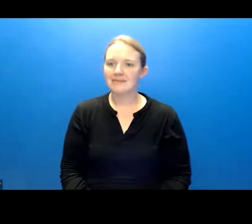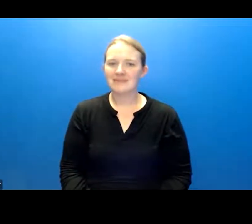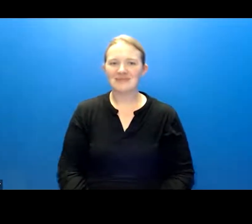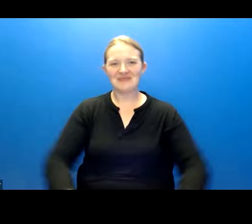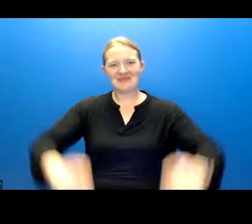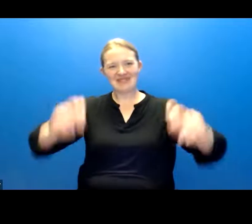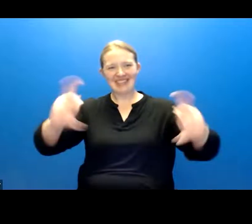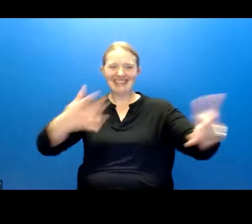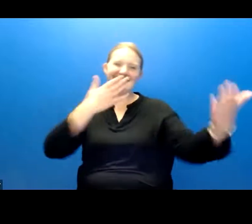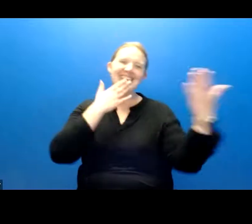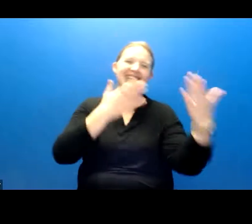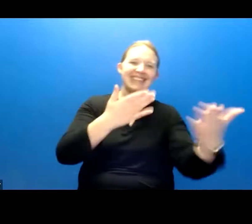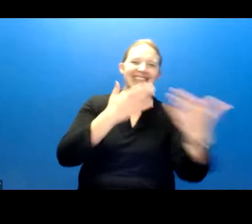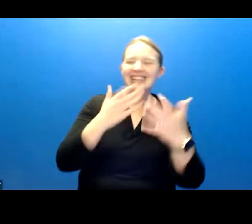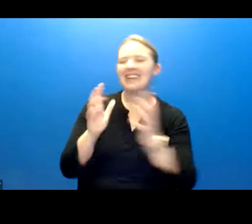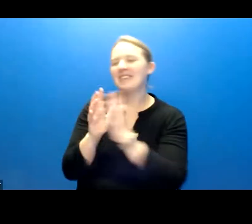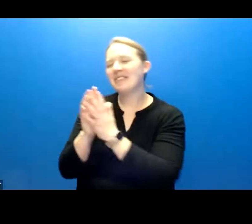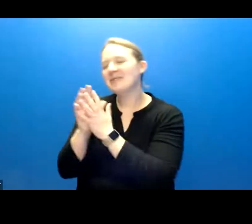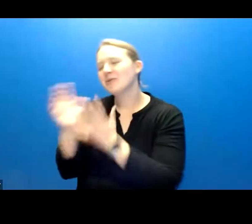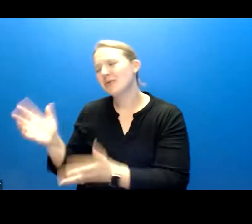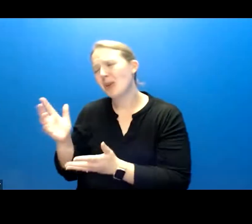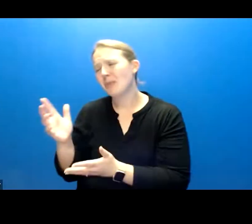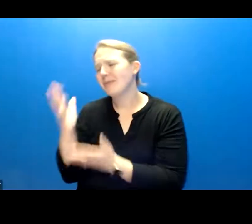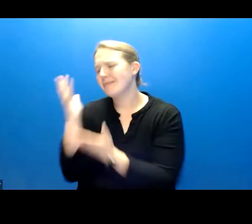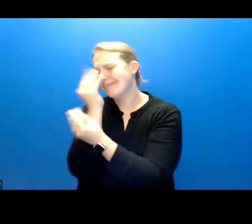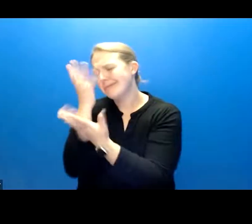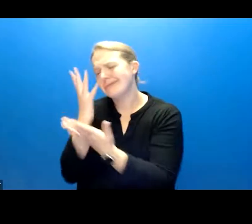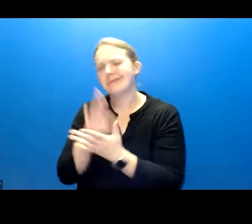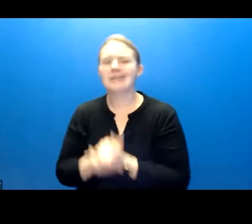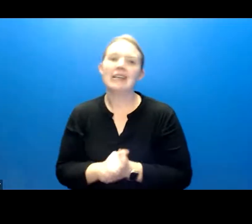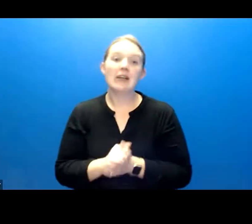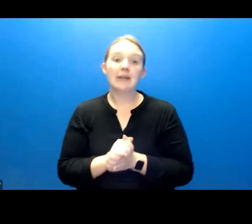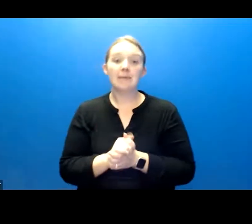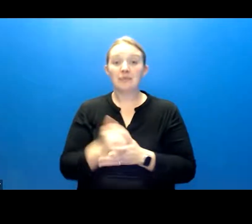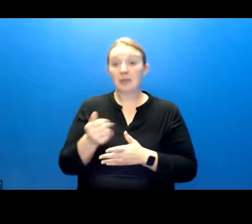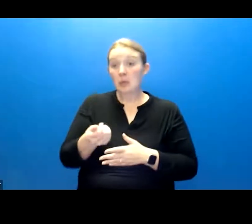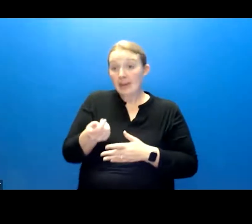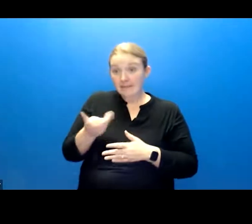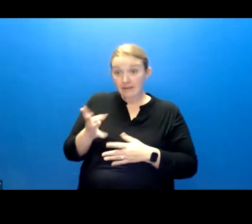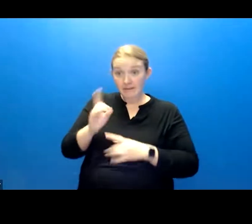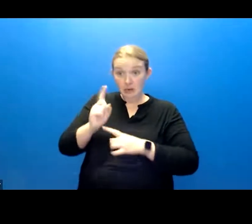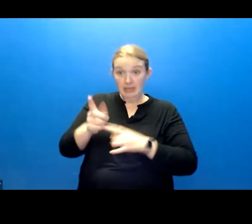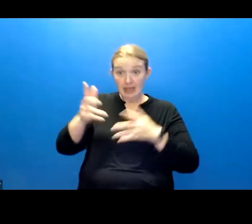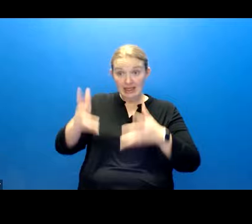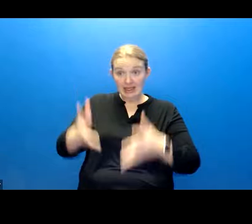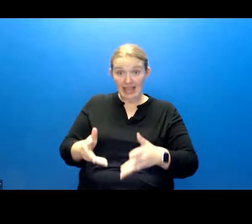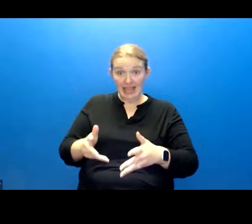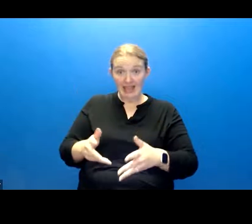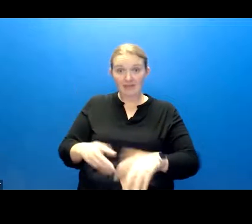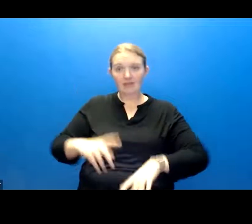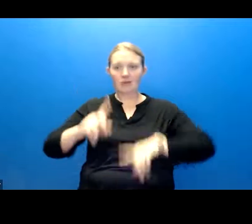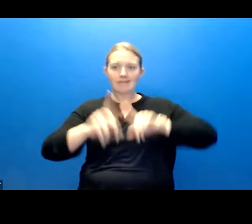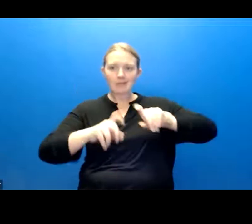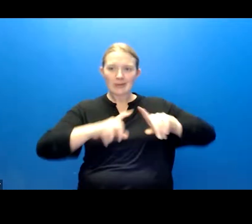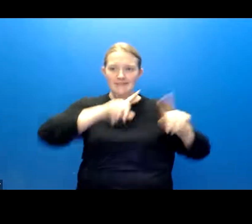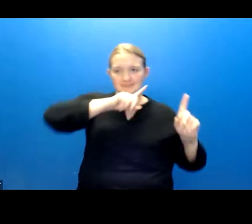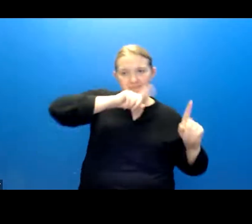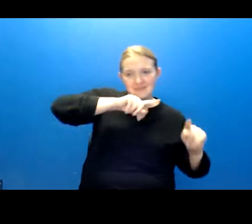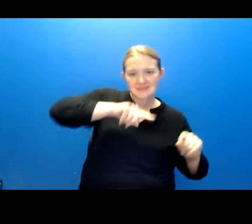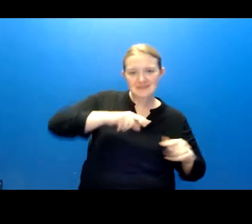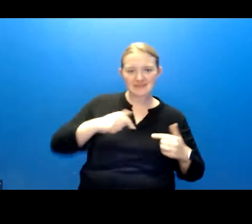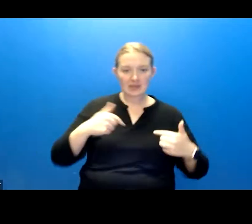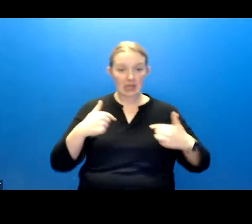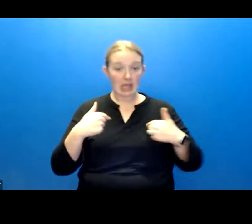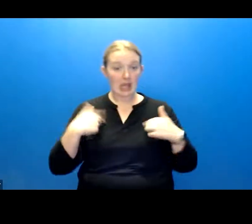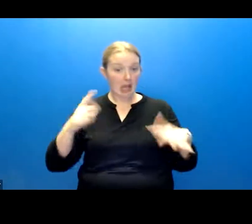All right. Thank you so much, Dooney. That was beautiful. So we have just a couple of minutes for our Q&A. So I'm actually